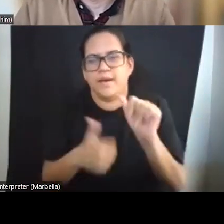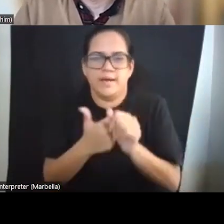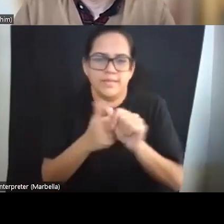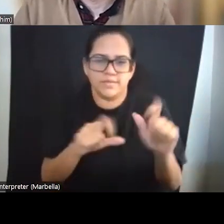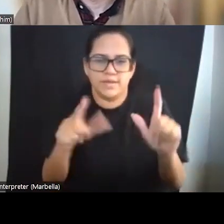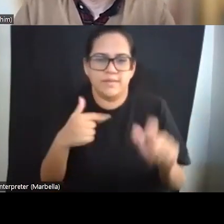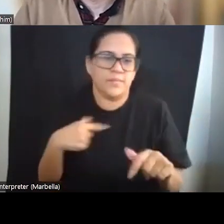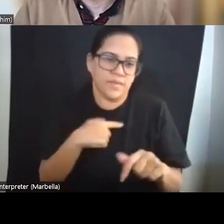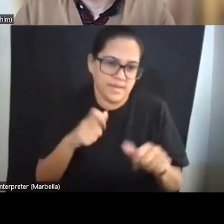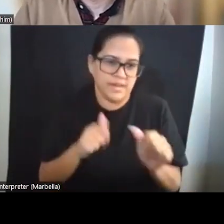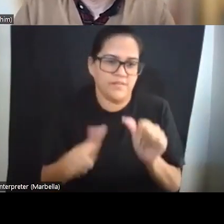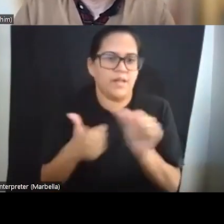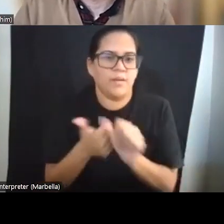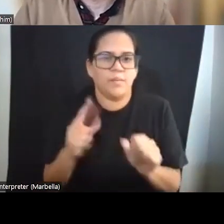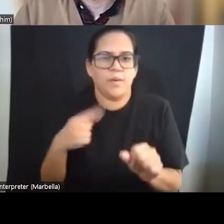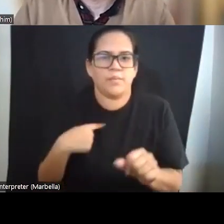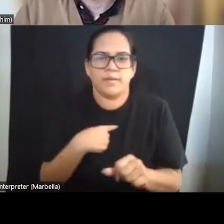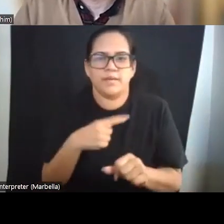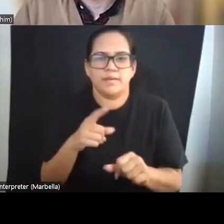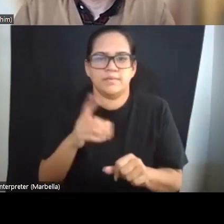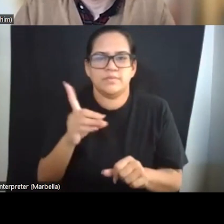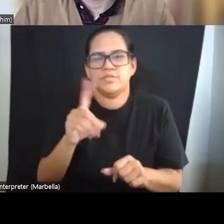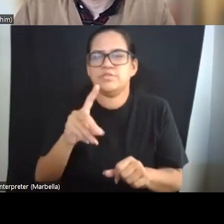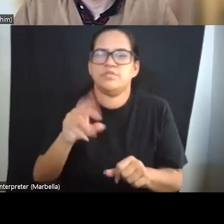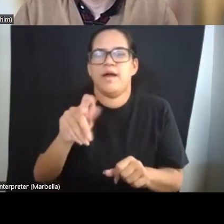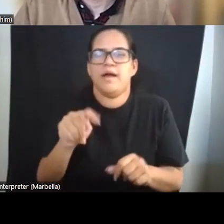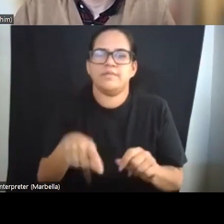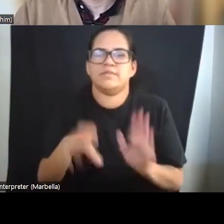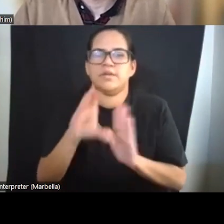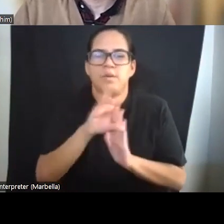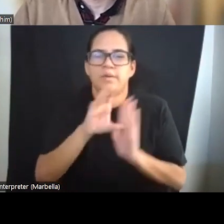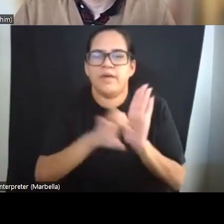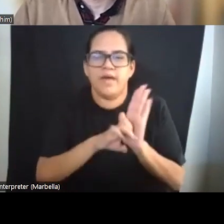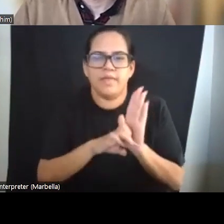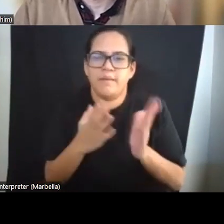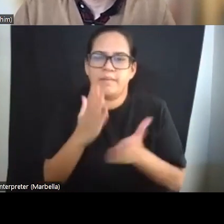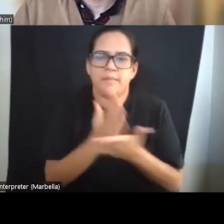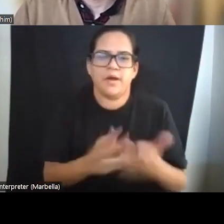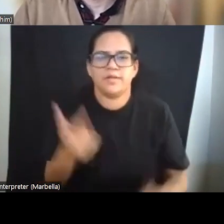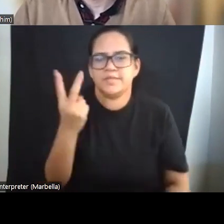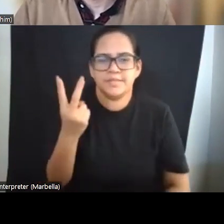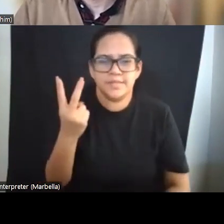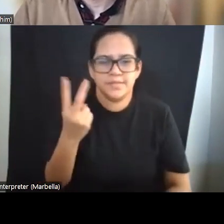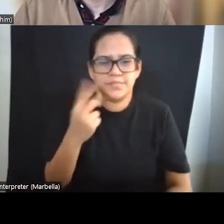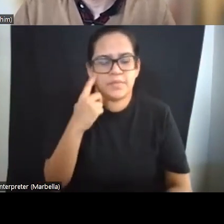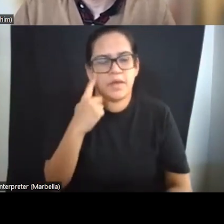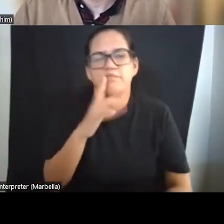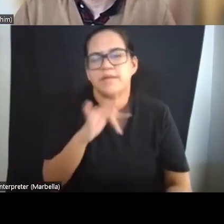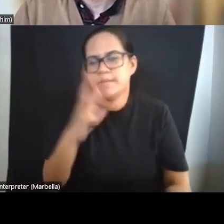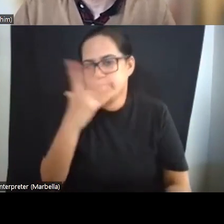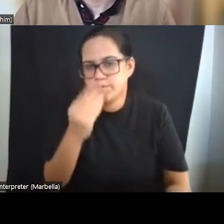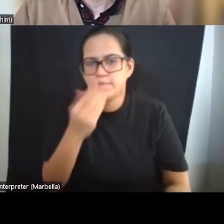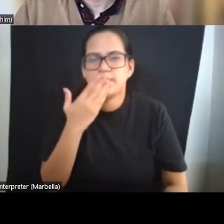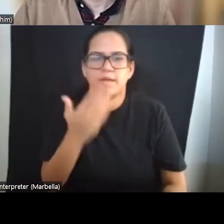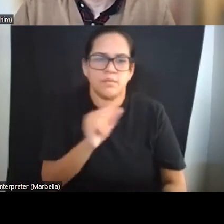I'm like, oh, we need a follow-up where we actually draft this code of ethics, maybe part two. Really beautiful. Thank